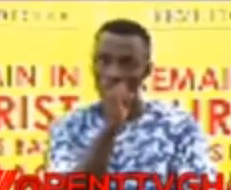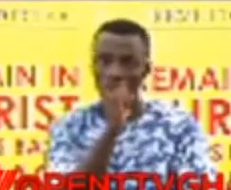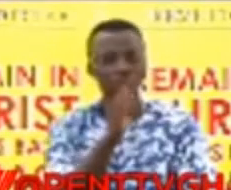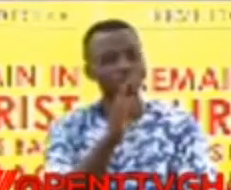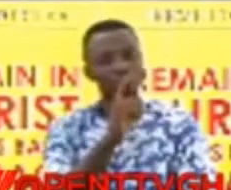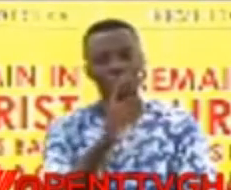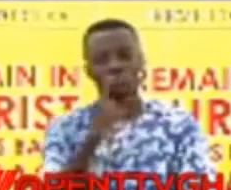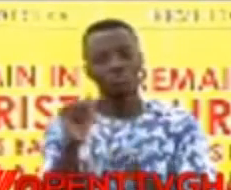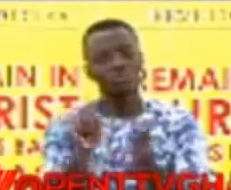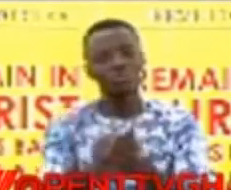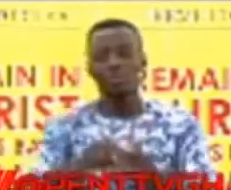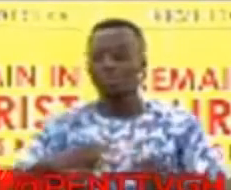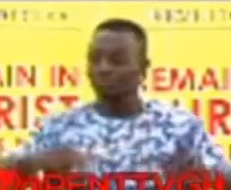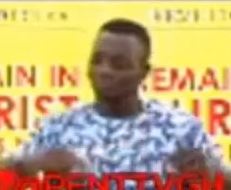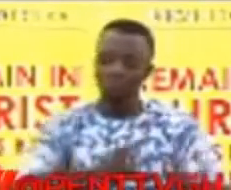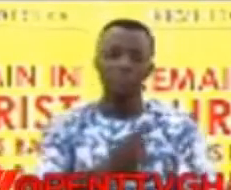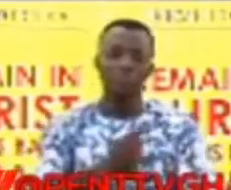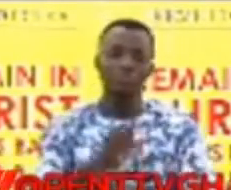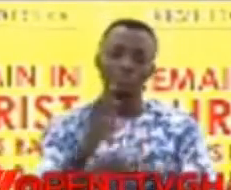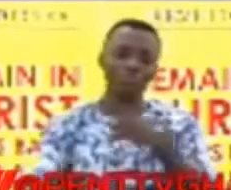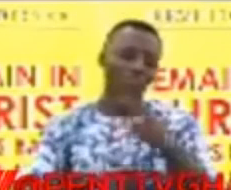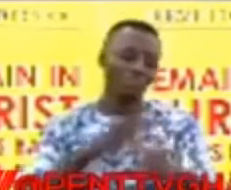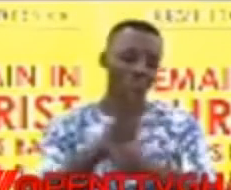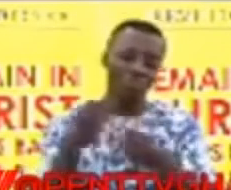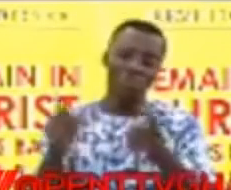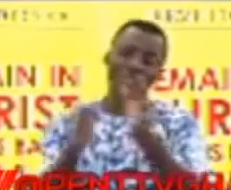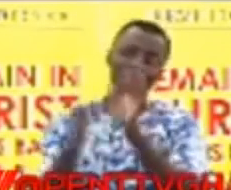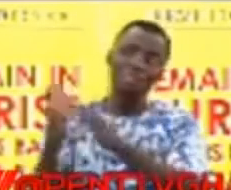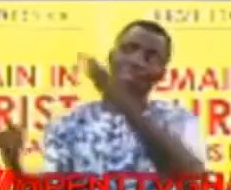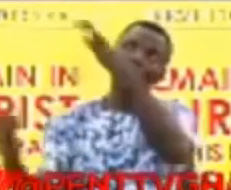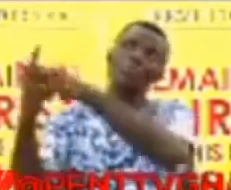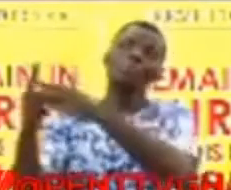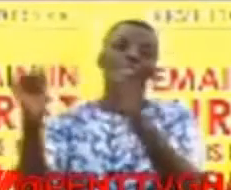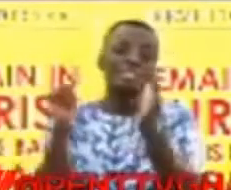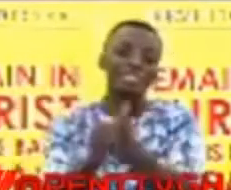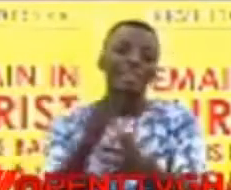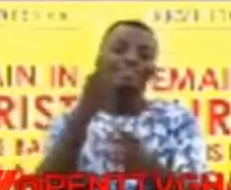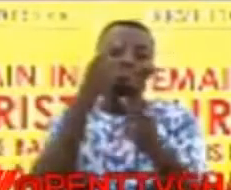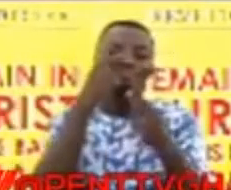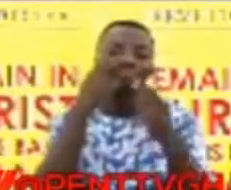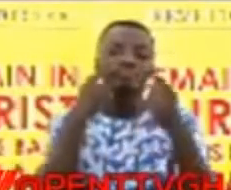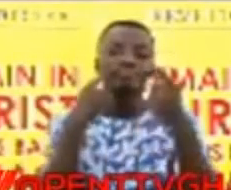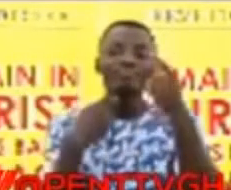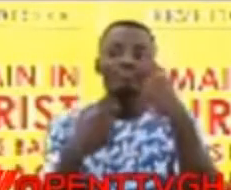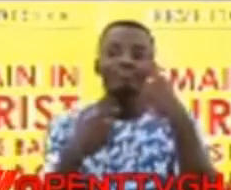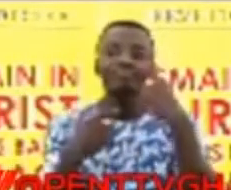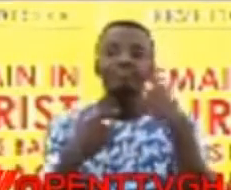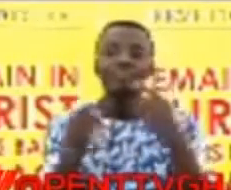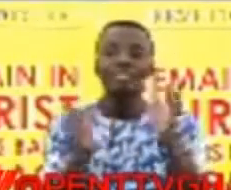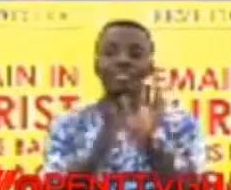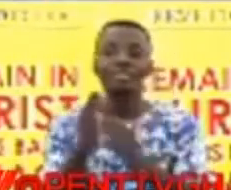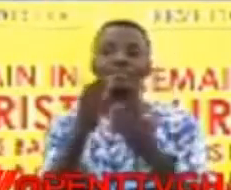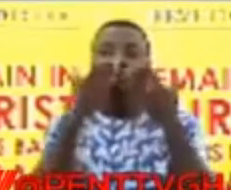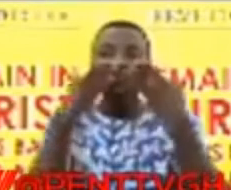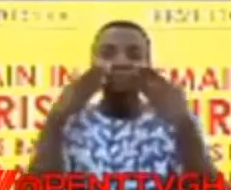of pain and sorrow come to an end. It will come to an end when the Lord comes. He will wipe away our tears. He will wipe away our tears. What about